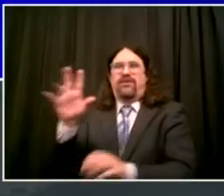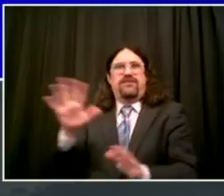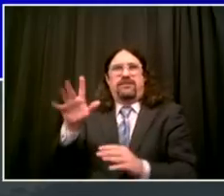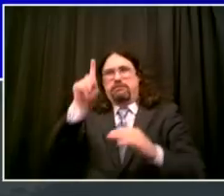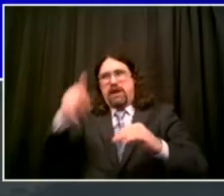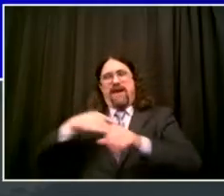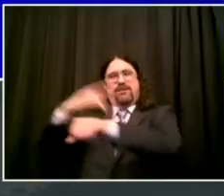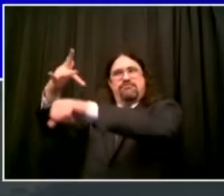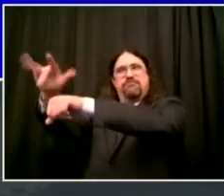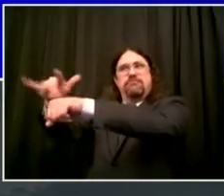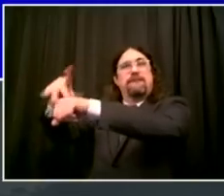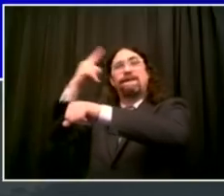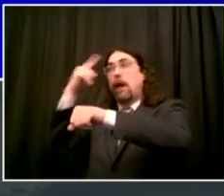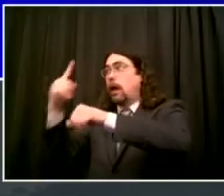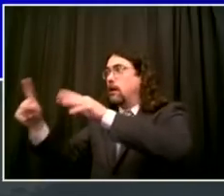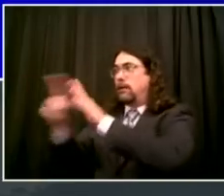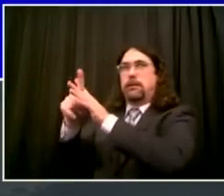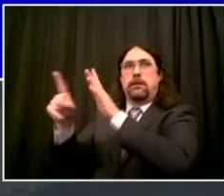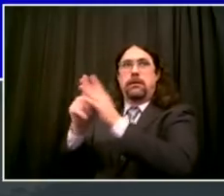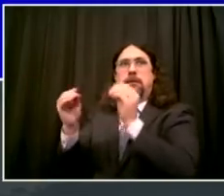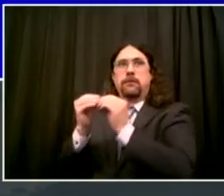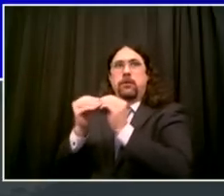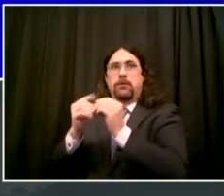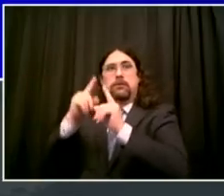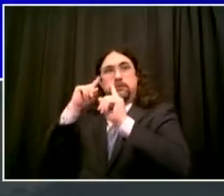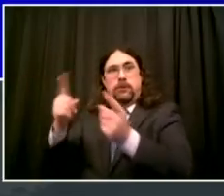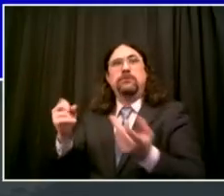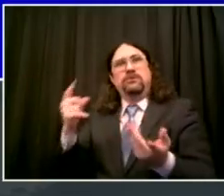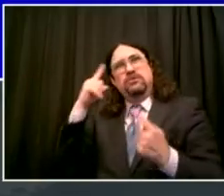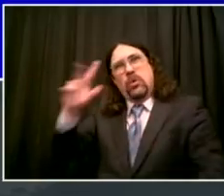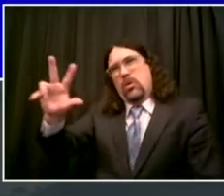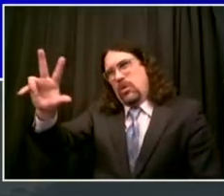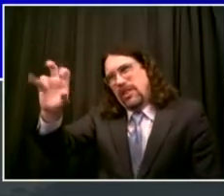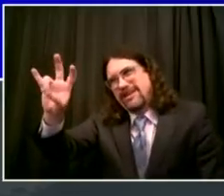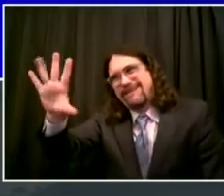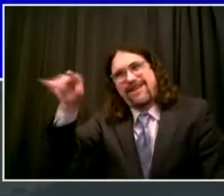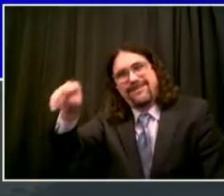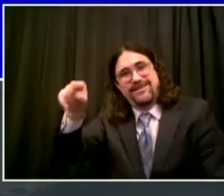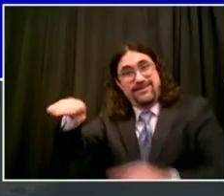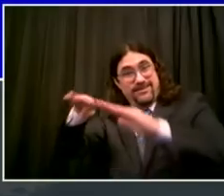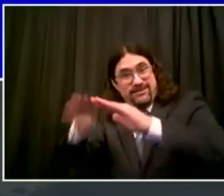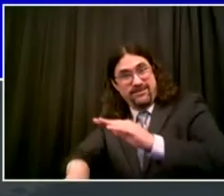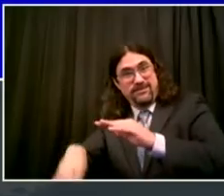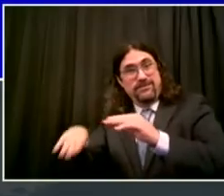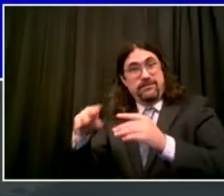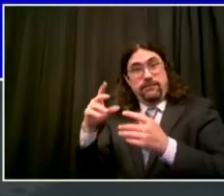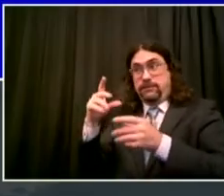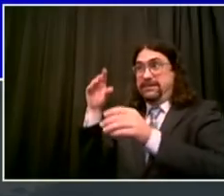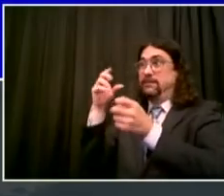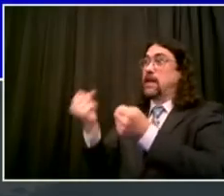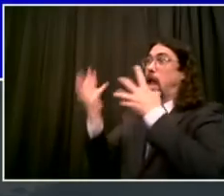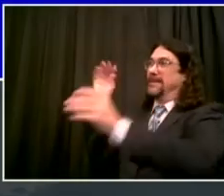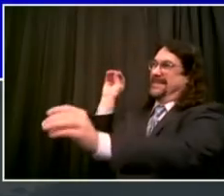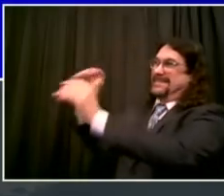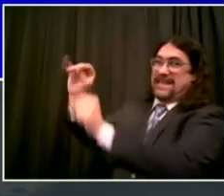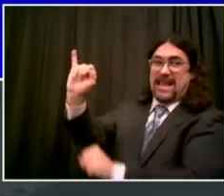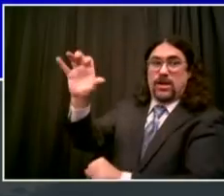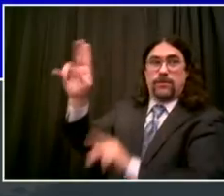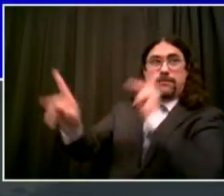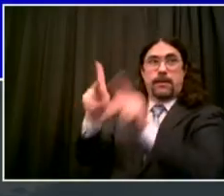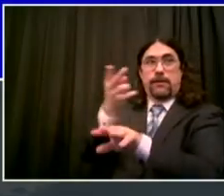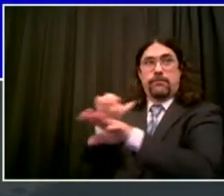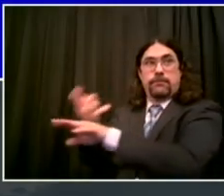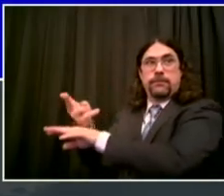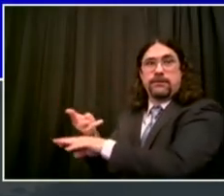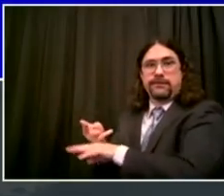today, we want to get below 375. We're at 423, but again, that number's been moving in the right direction overwhelmingly. We're confident that it